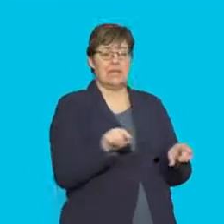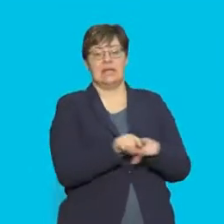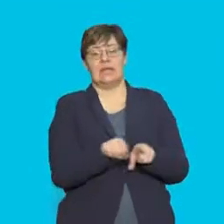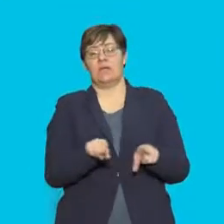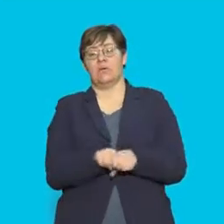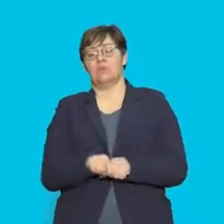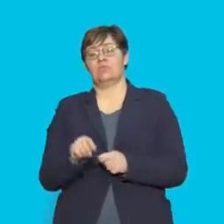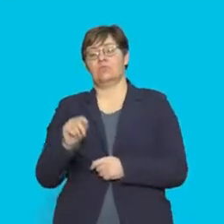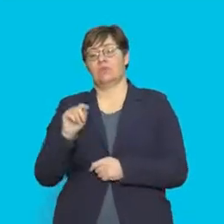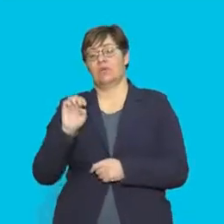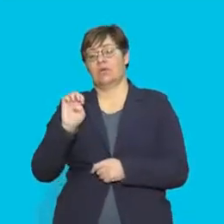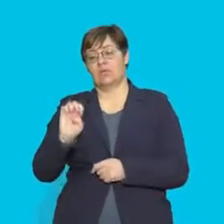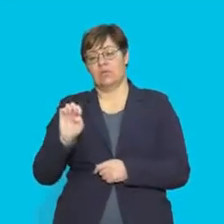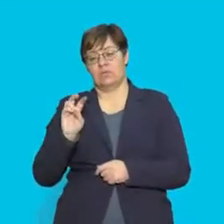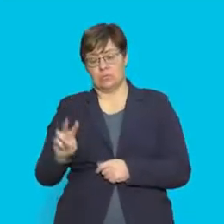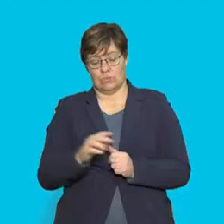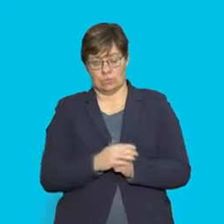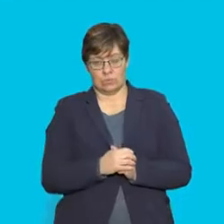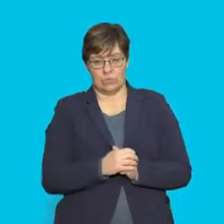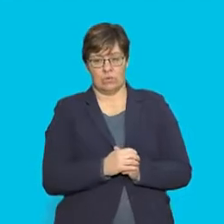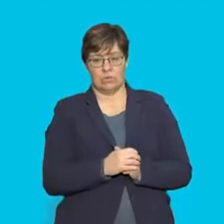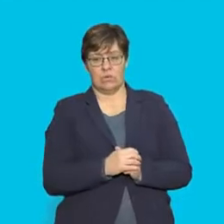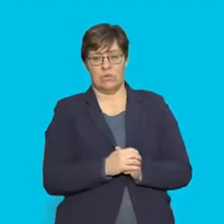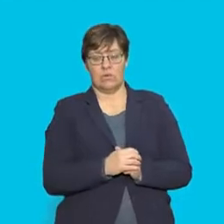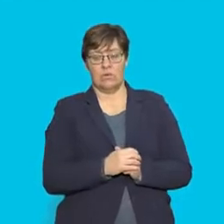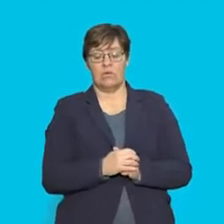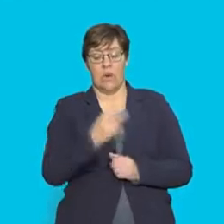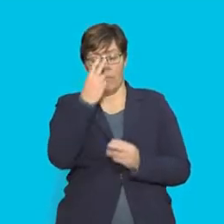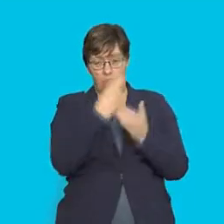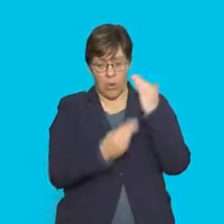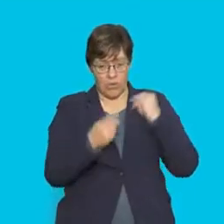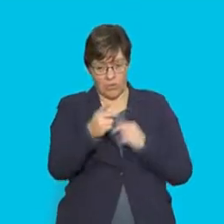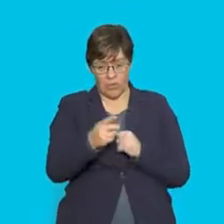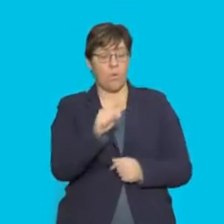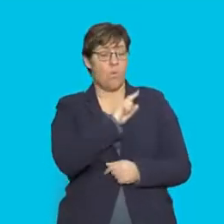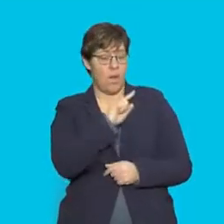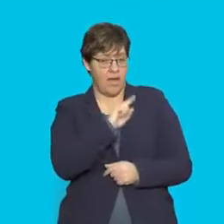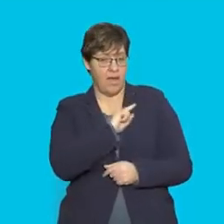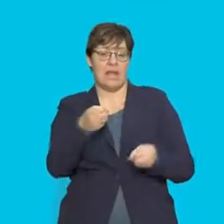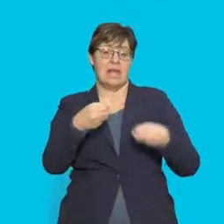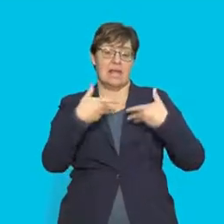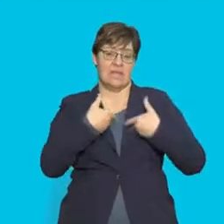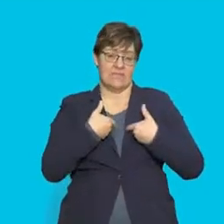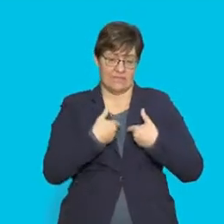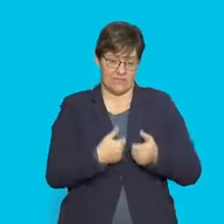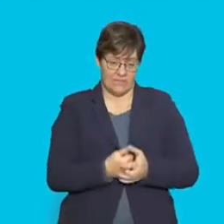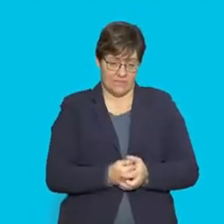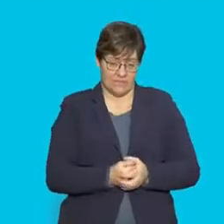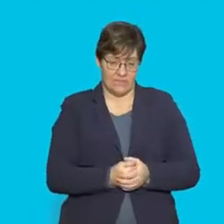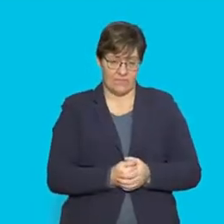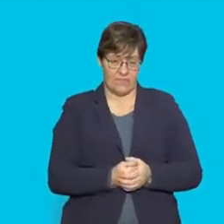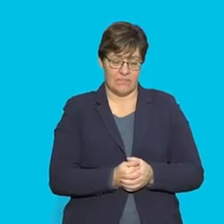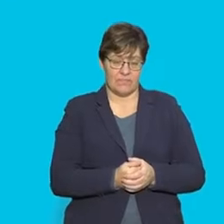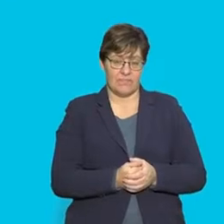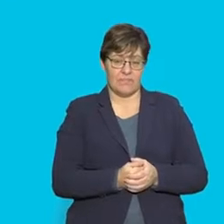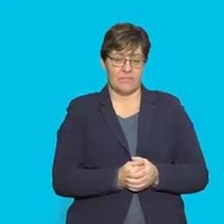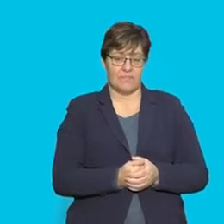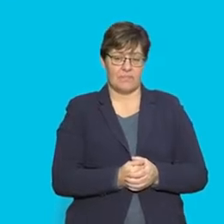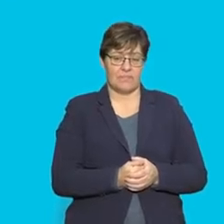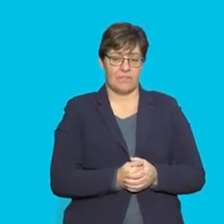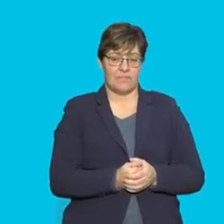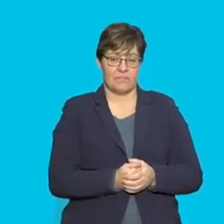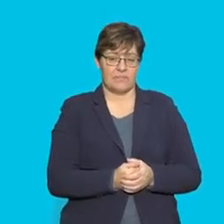C is equals to E2. And both of these are because they were given on the statement,